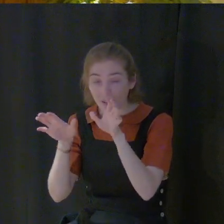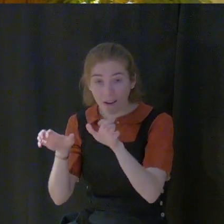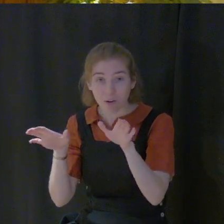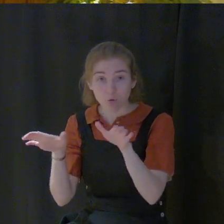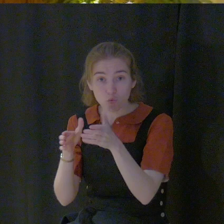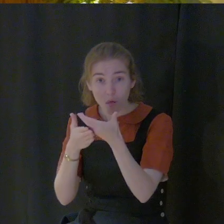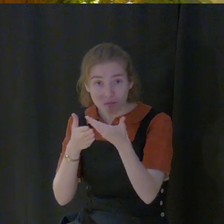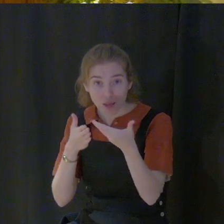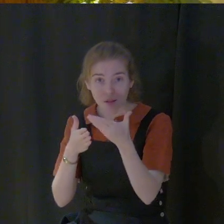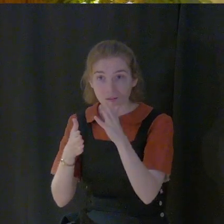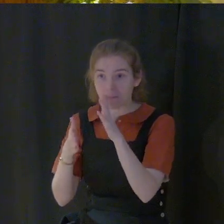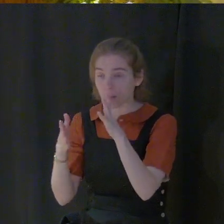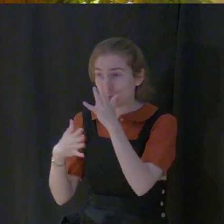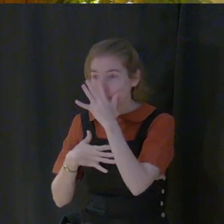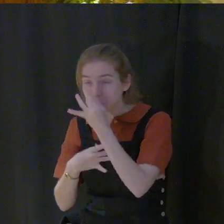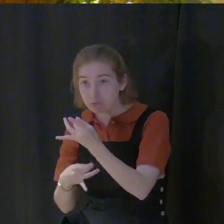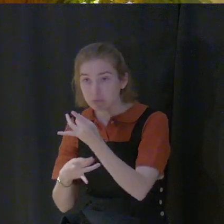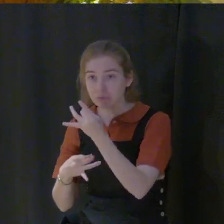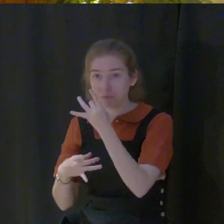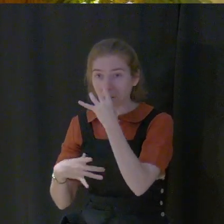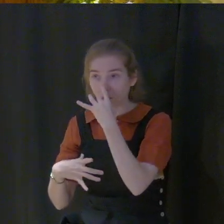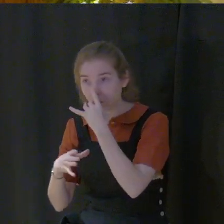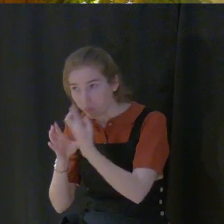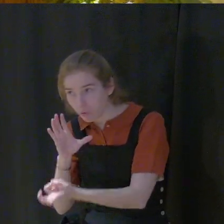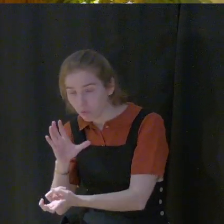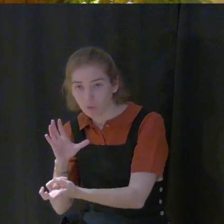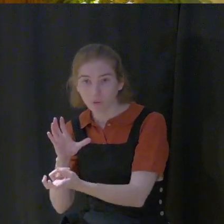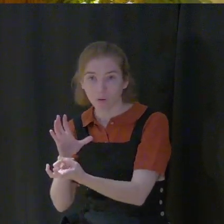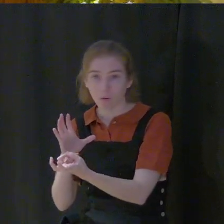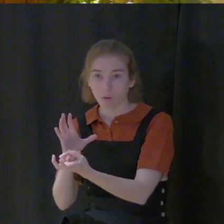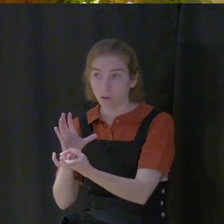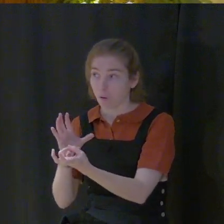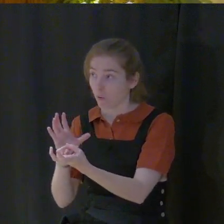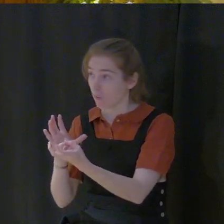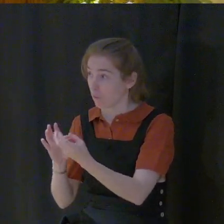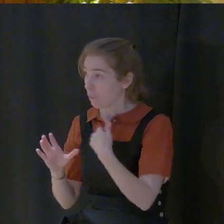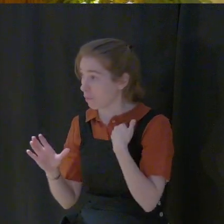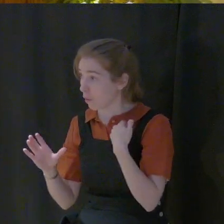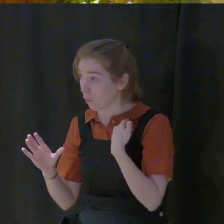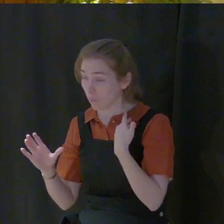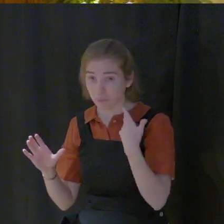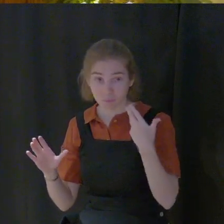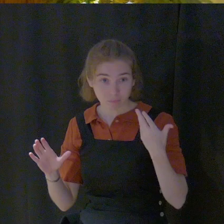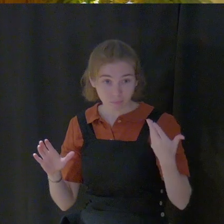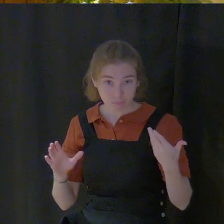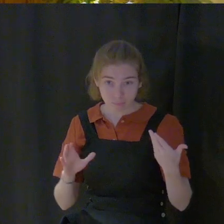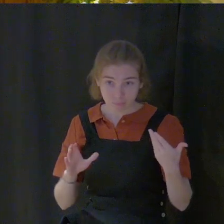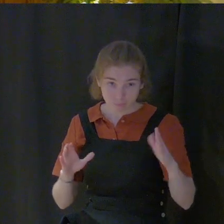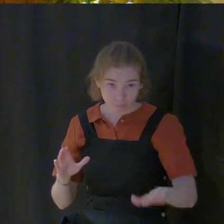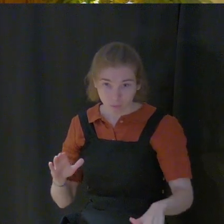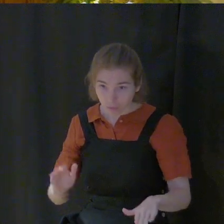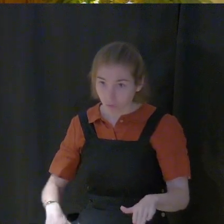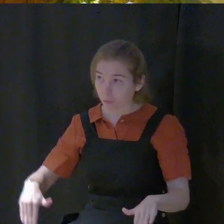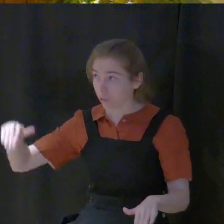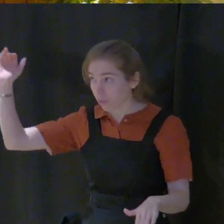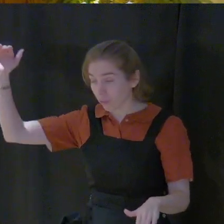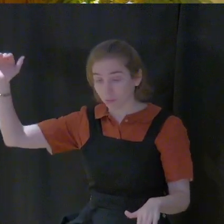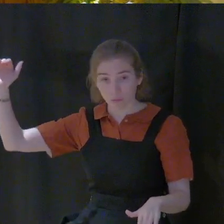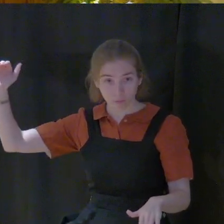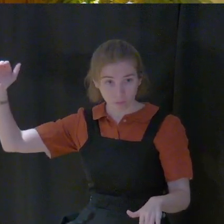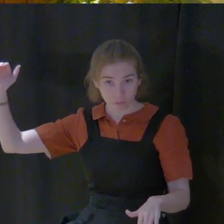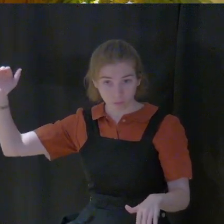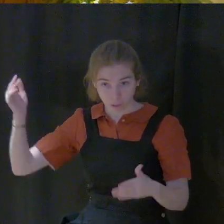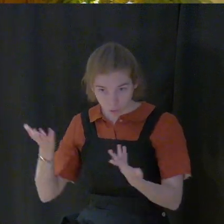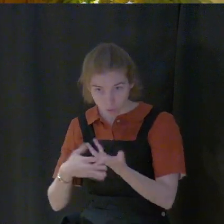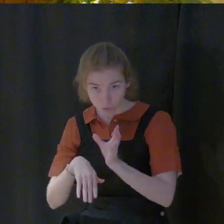will grab the attention from the youngest to the oldest in our